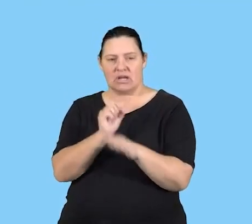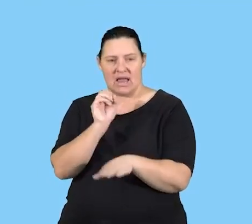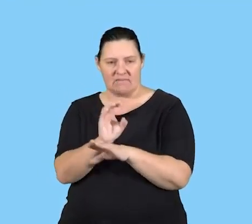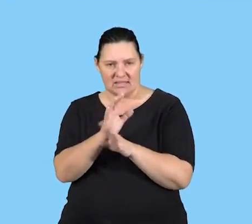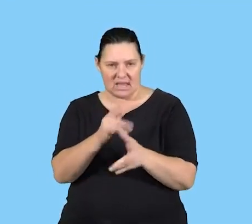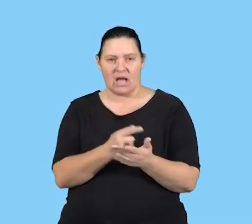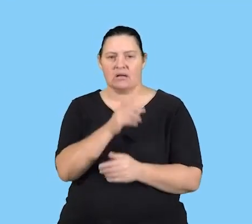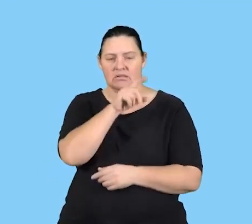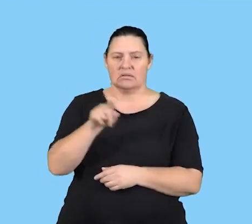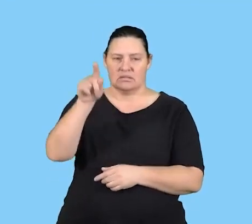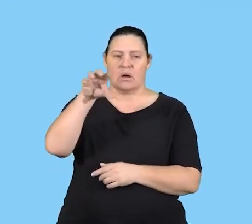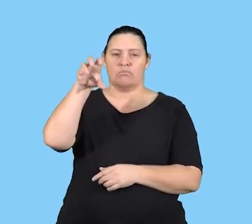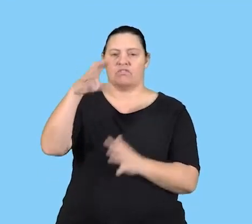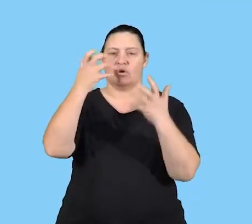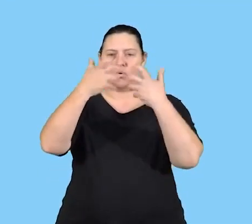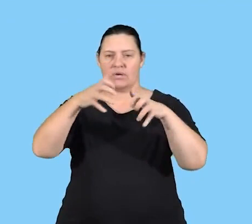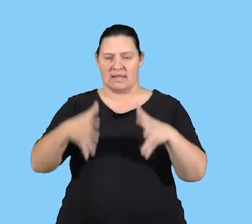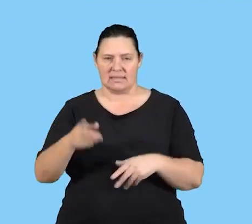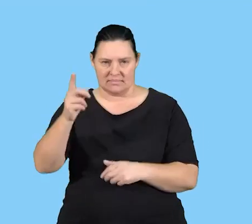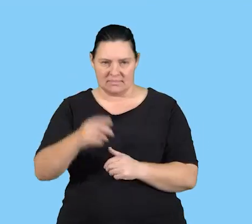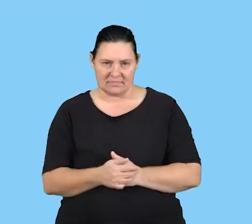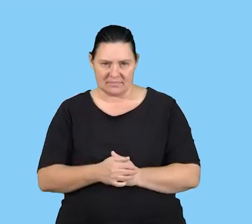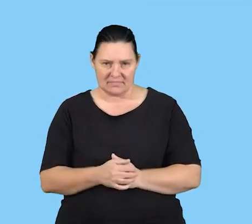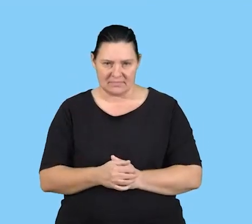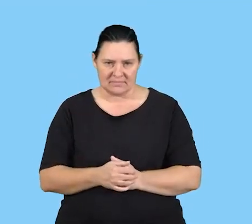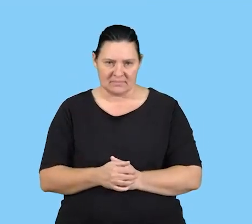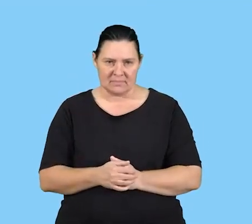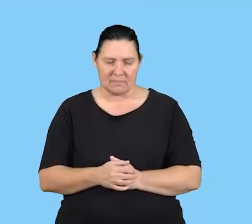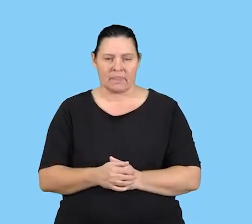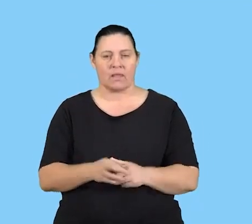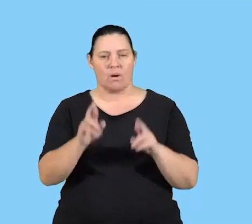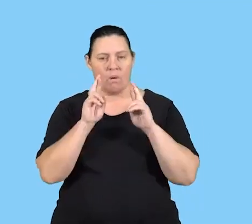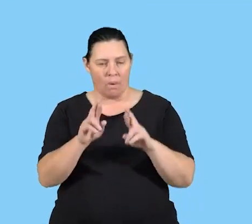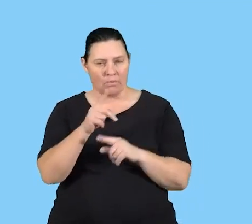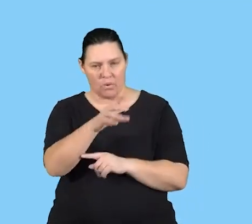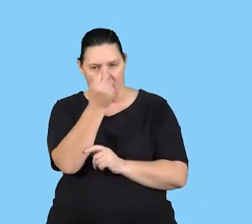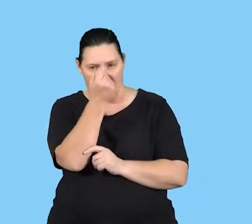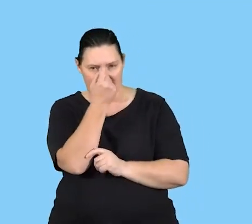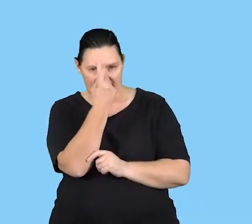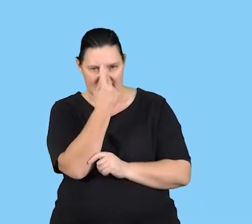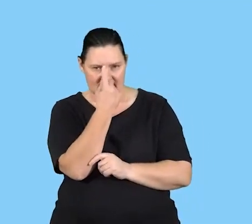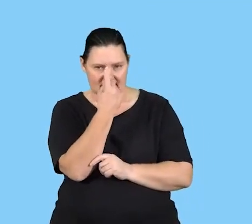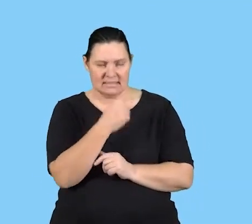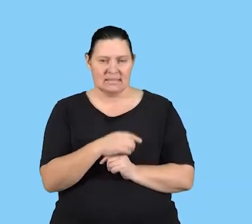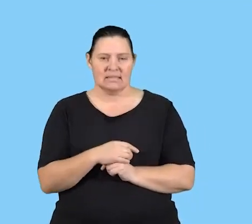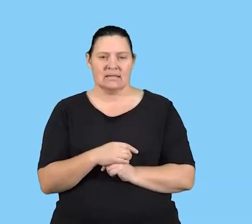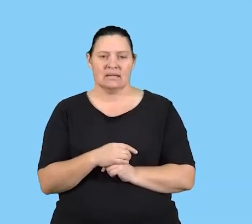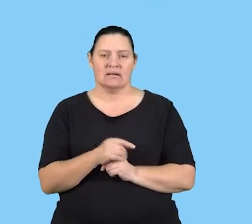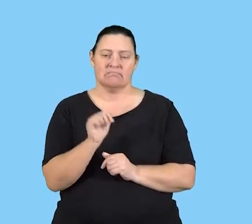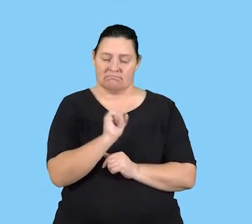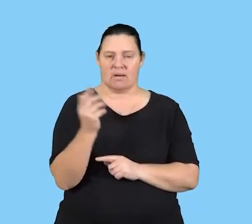the provincial coordinator. Colleagues, I hope you have understood